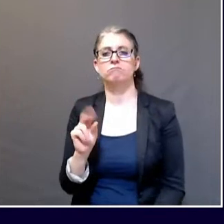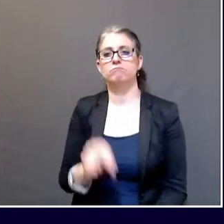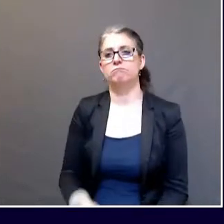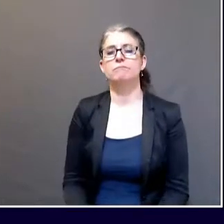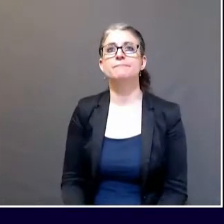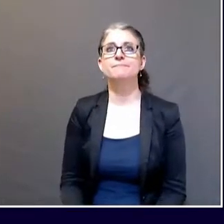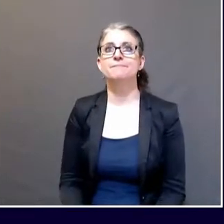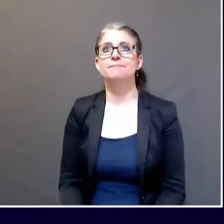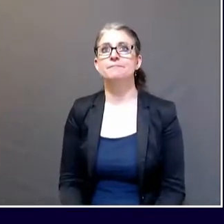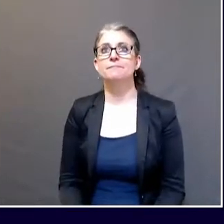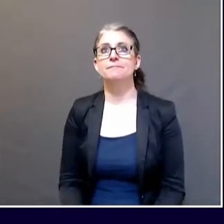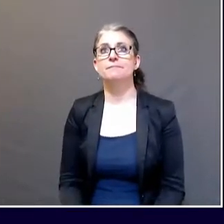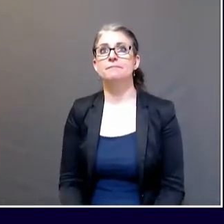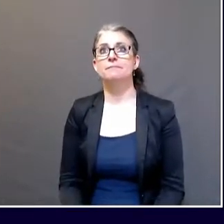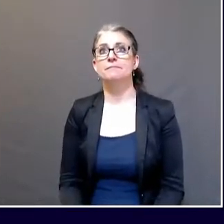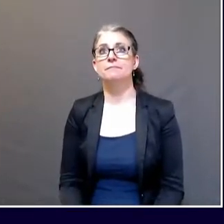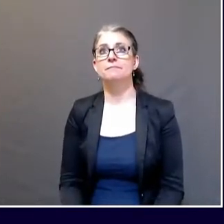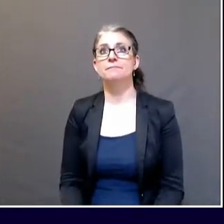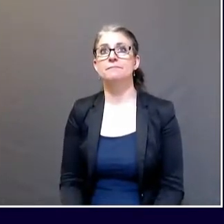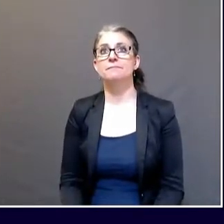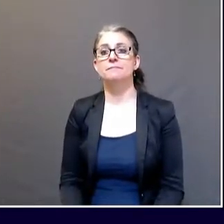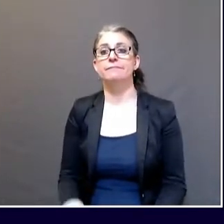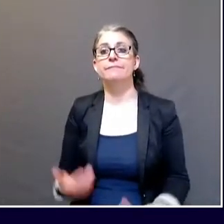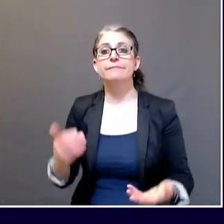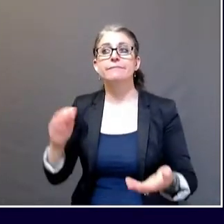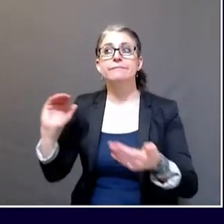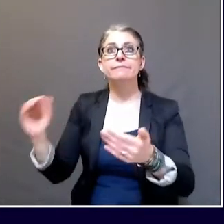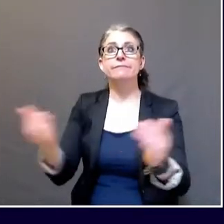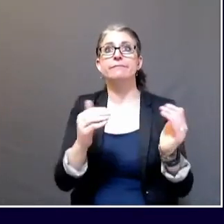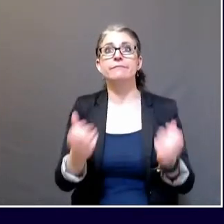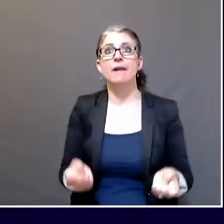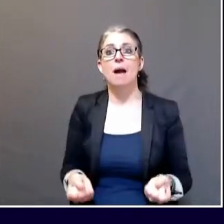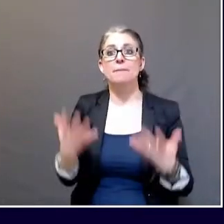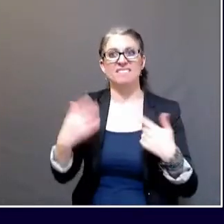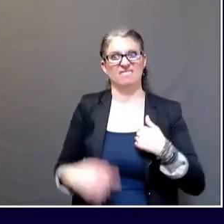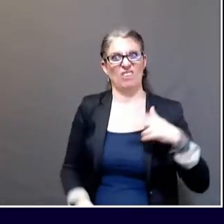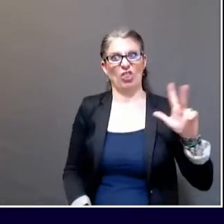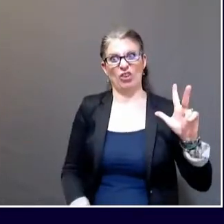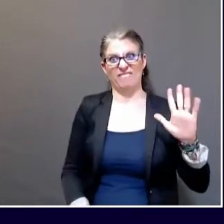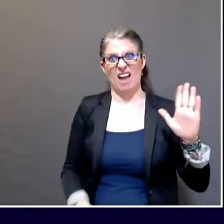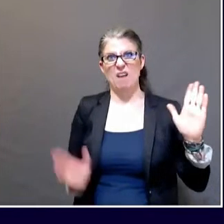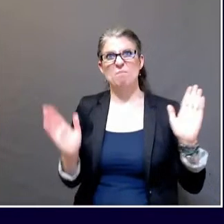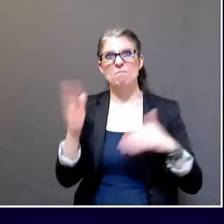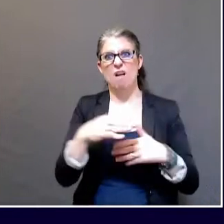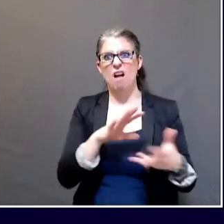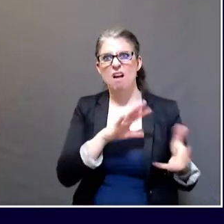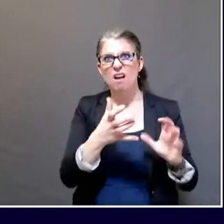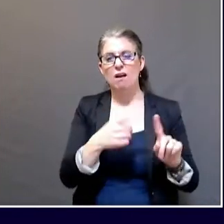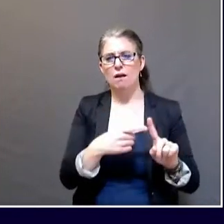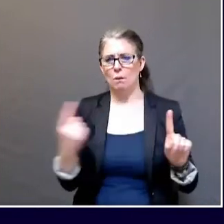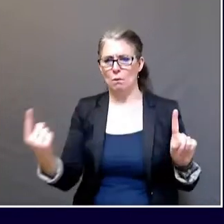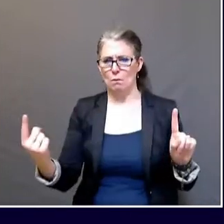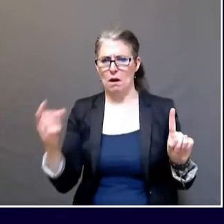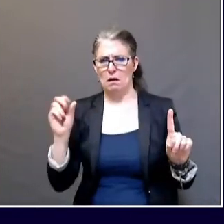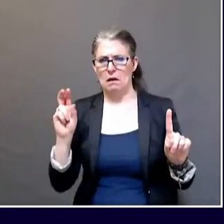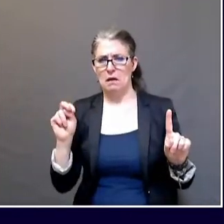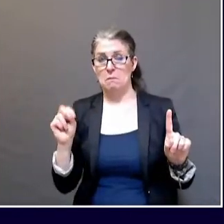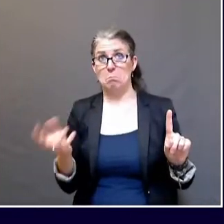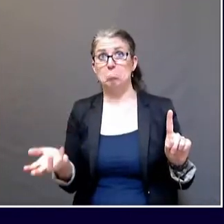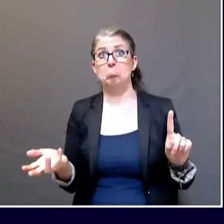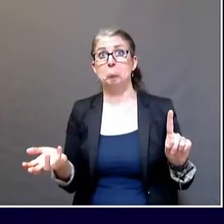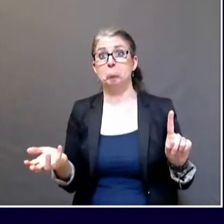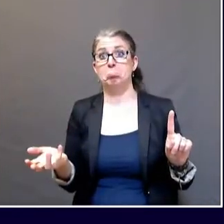doses, or whether it was on par elsewhere, I don't have that information. I sent out an email to a number of my colleagues across the